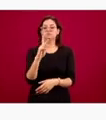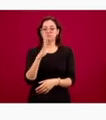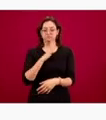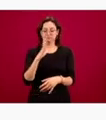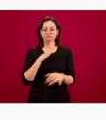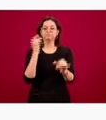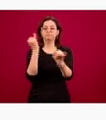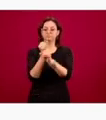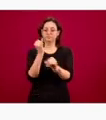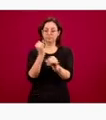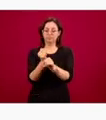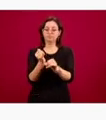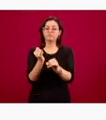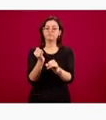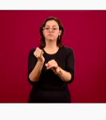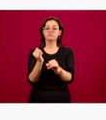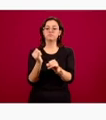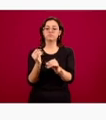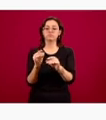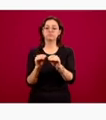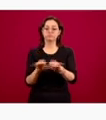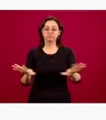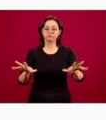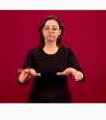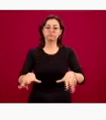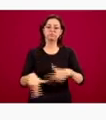and because now we cannot have